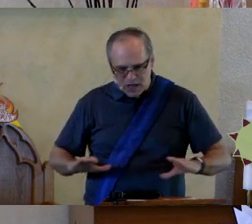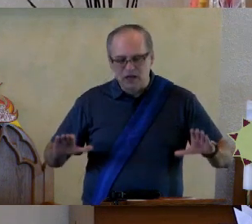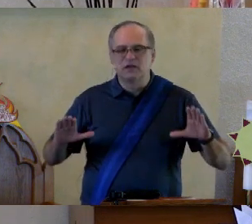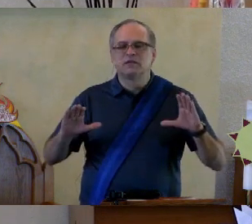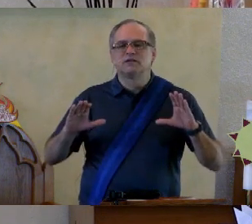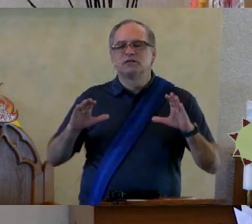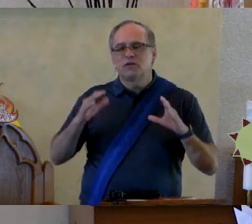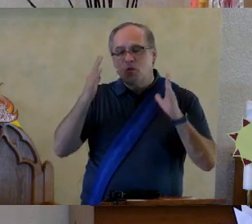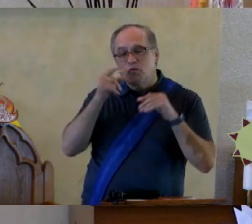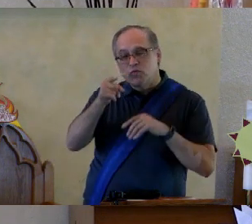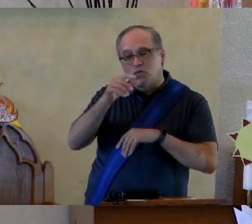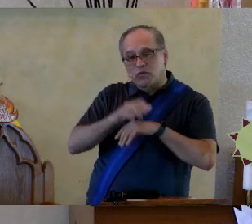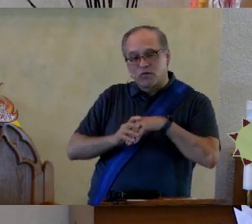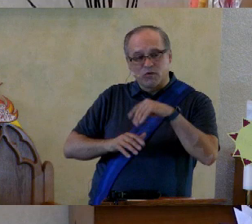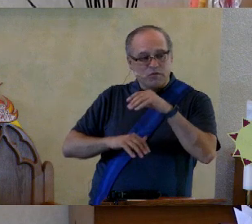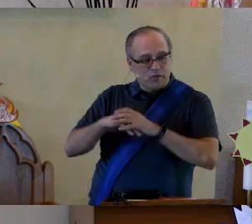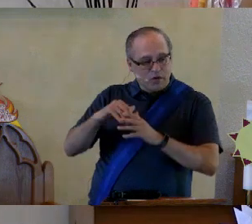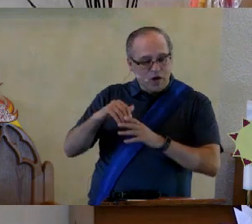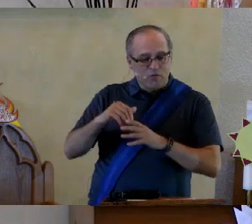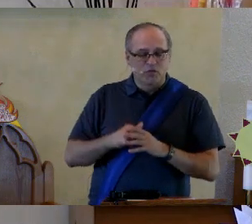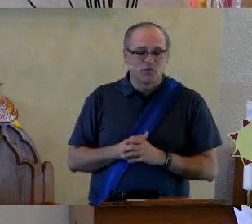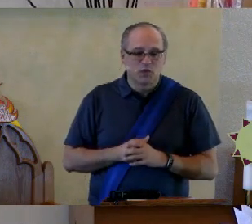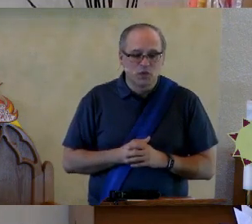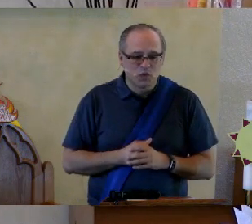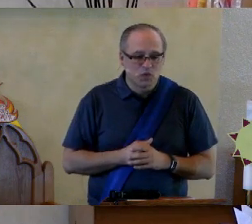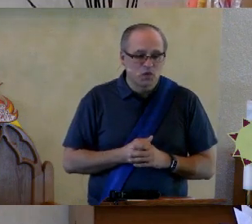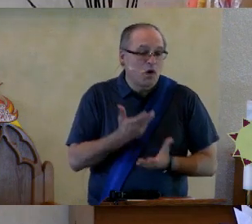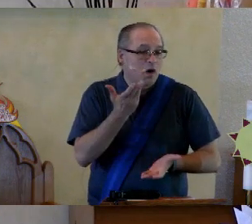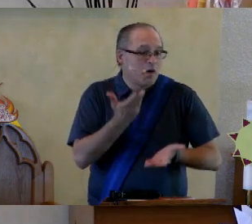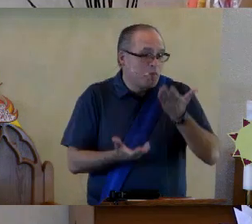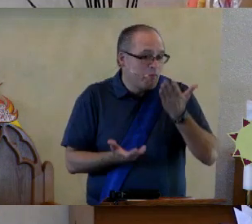If it helps you, you could close your eyes.